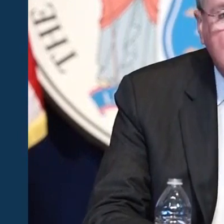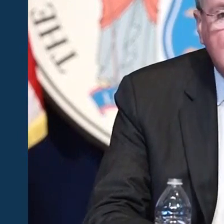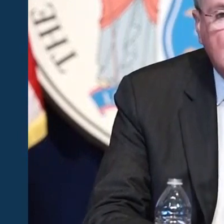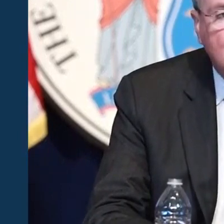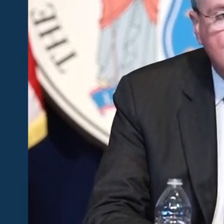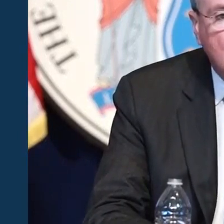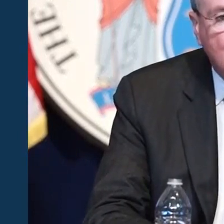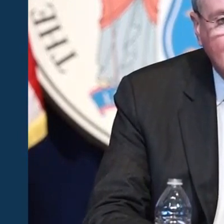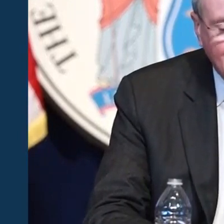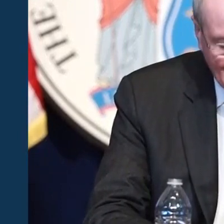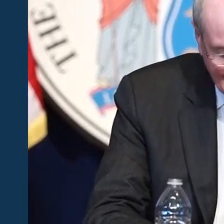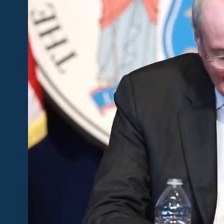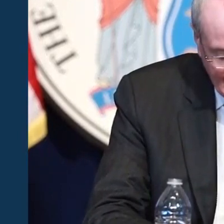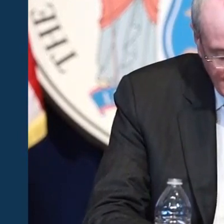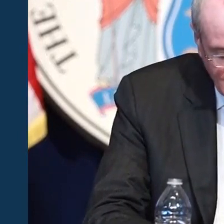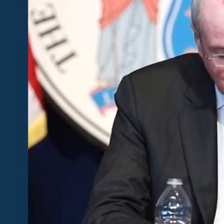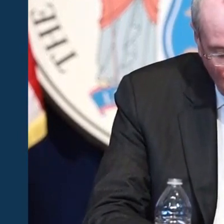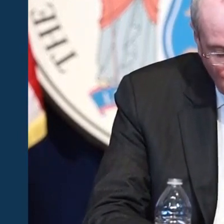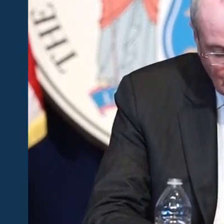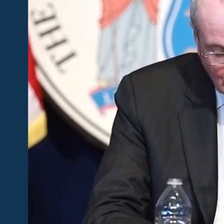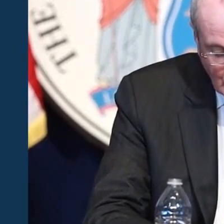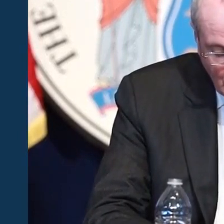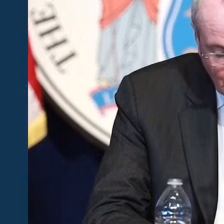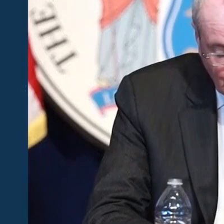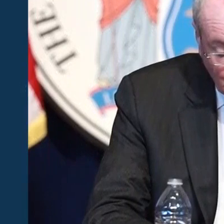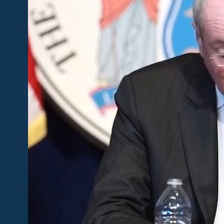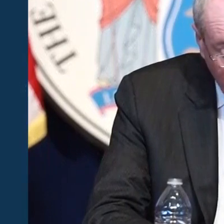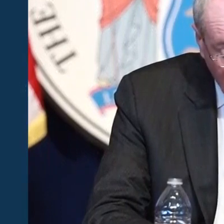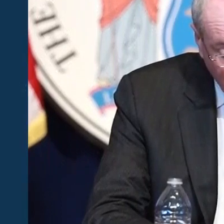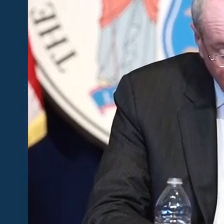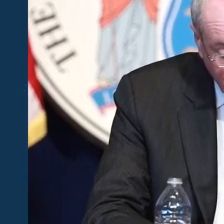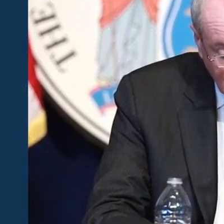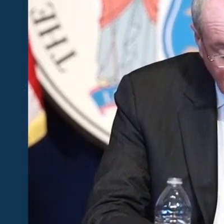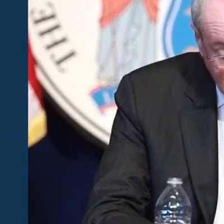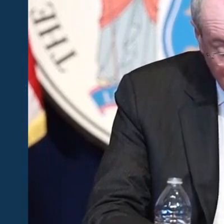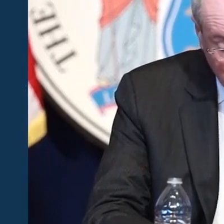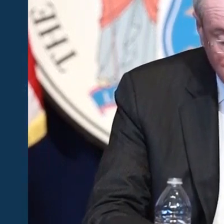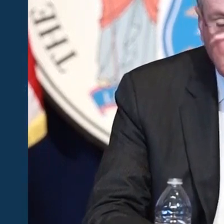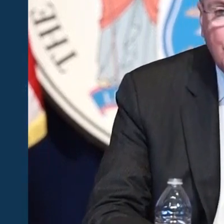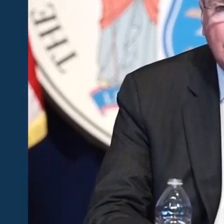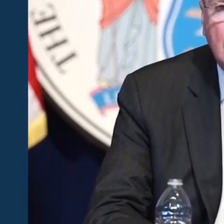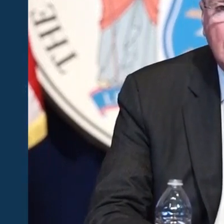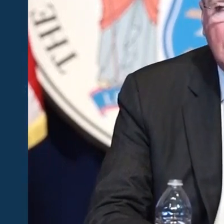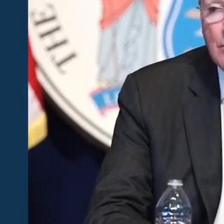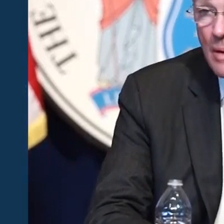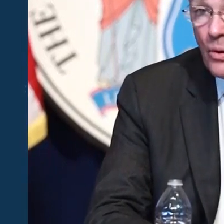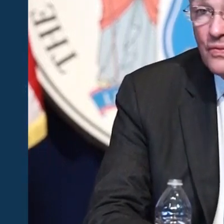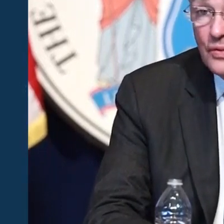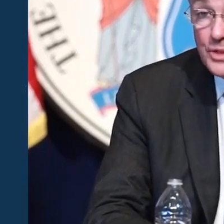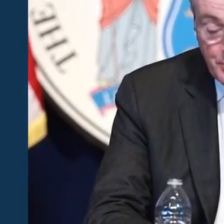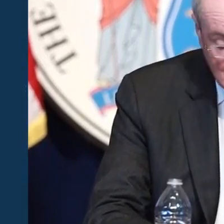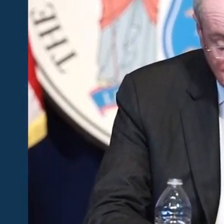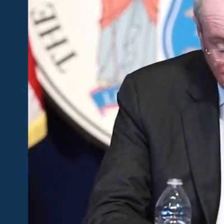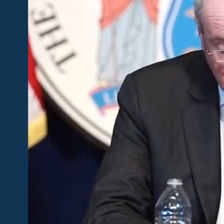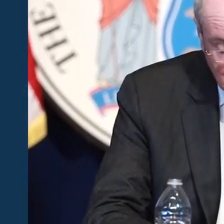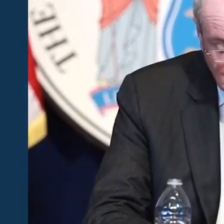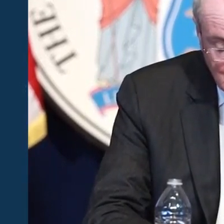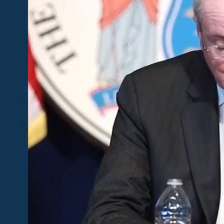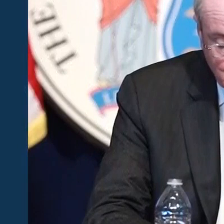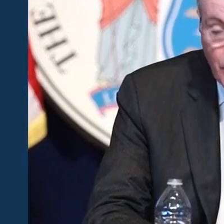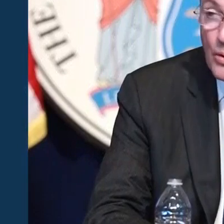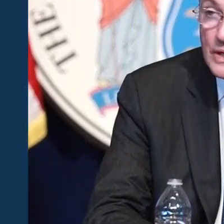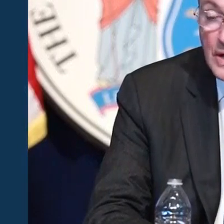that 3,219 more residents have received positive test results. Remember, our first positive